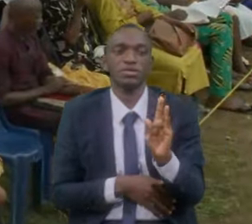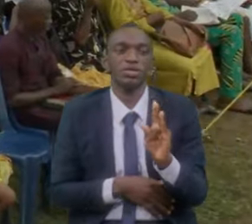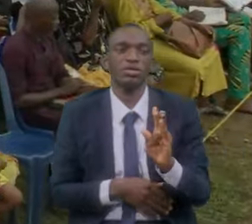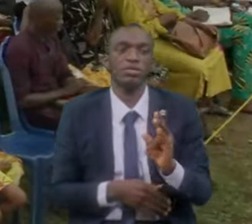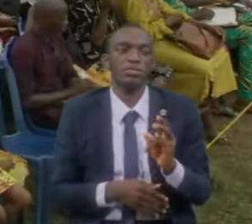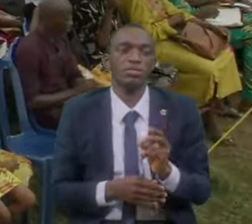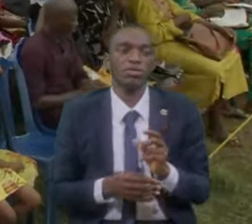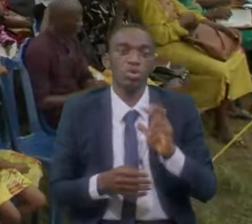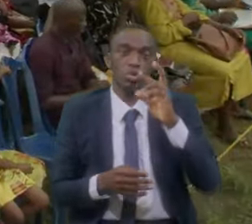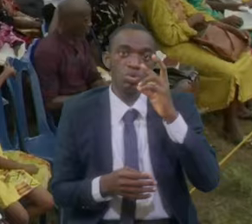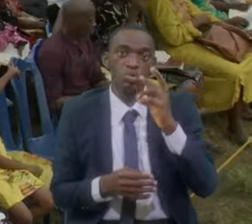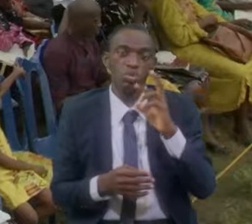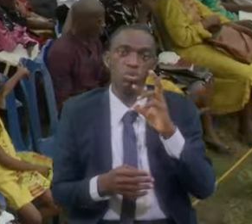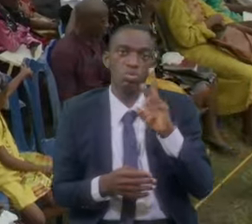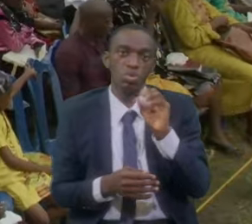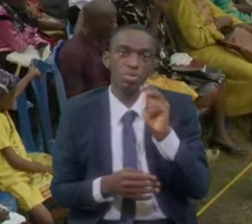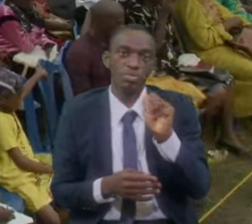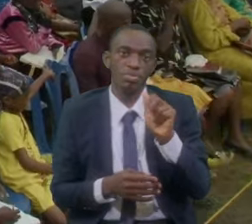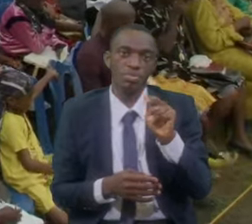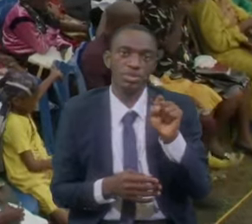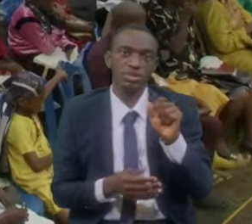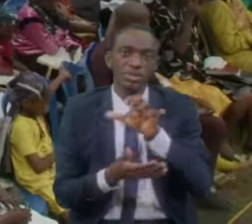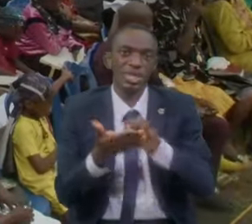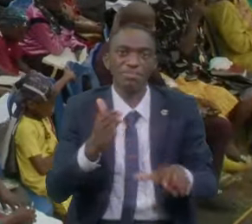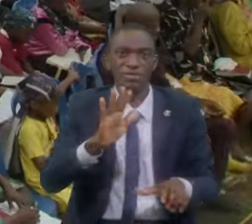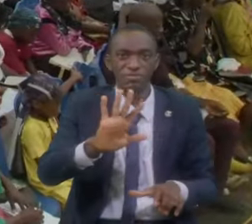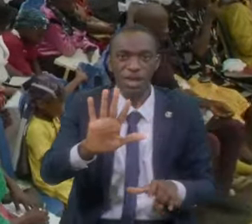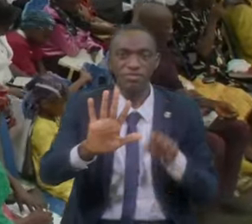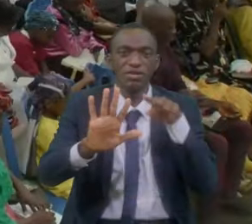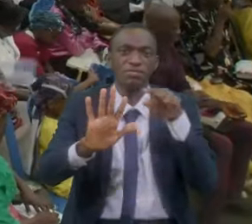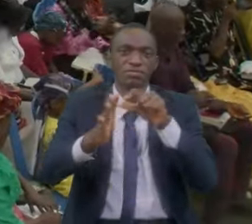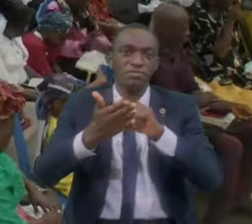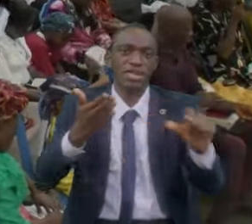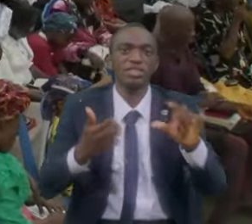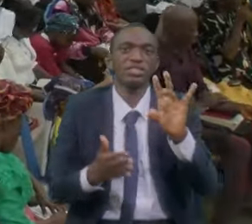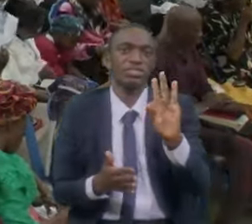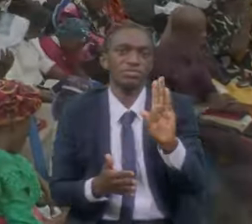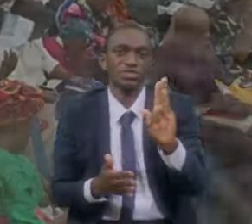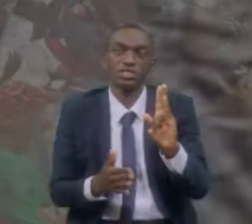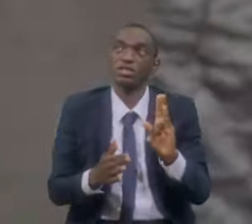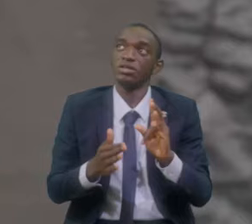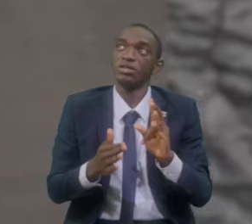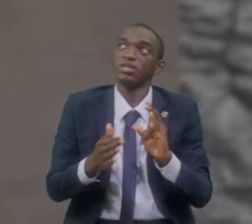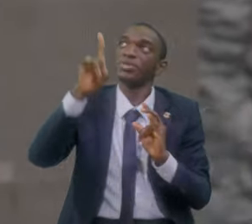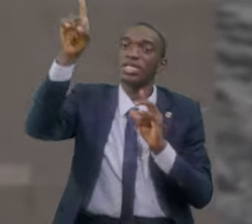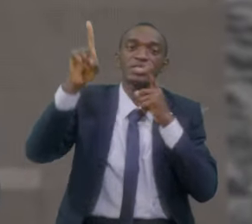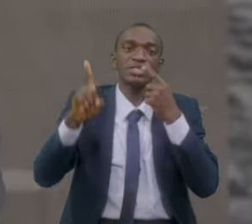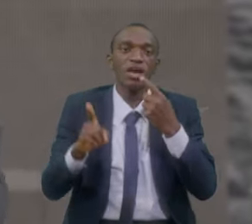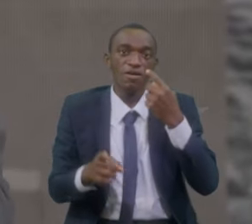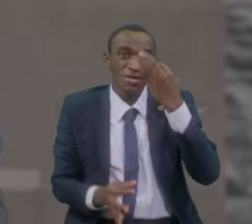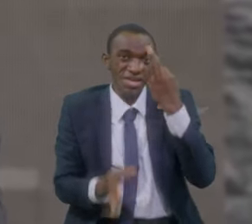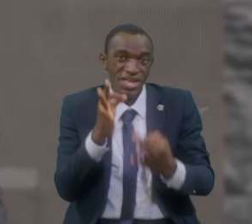chapter 5, reading from verse 17, it says, for if by one